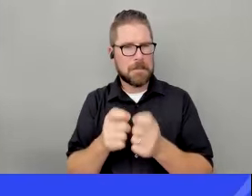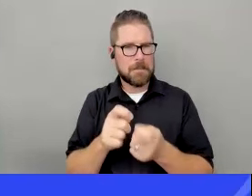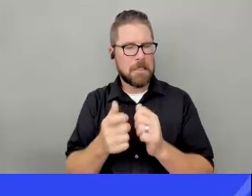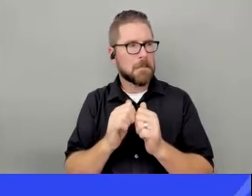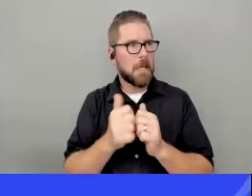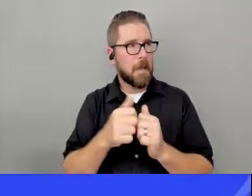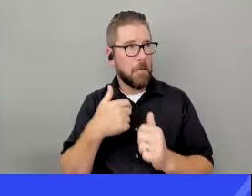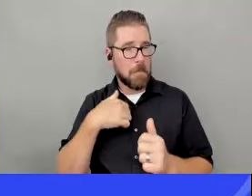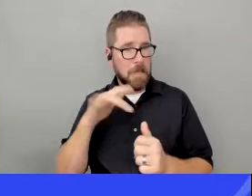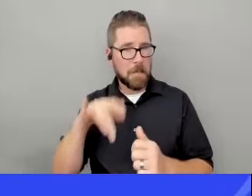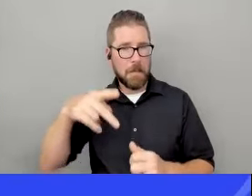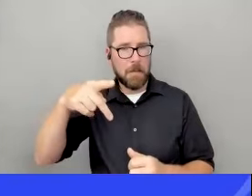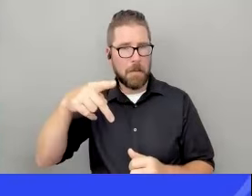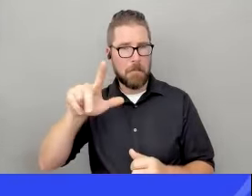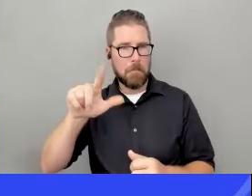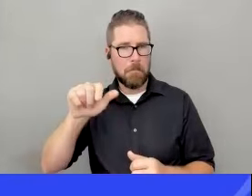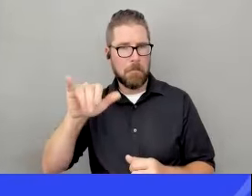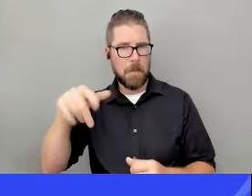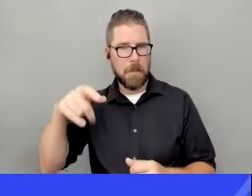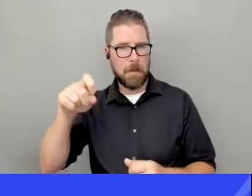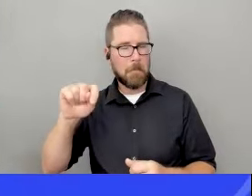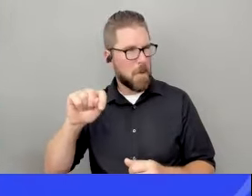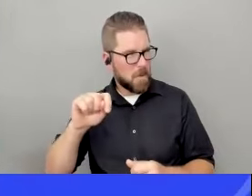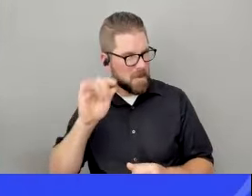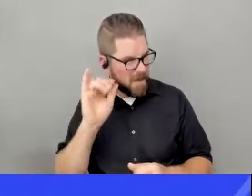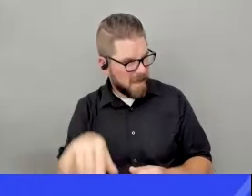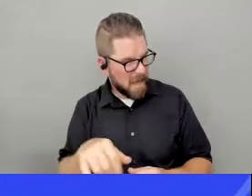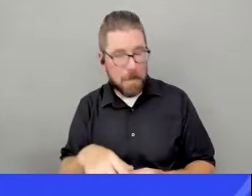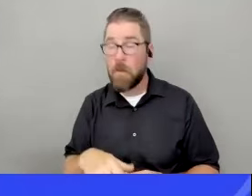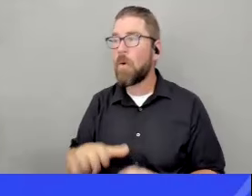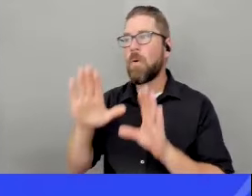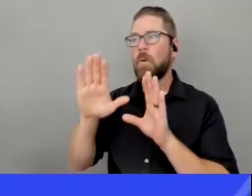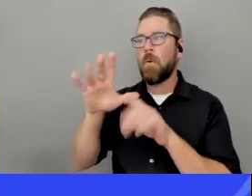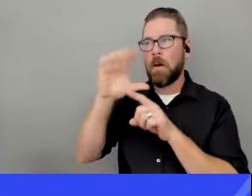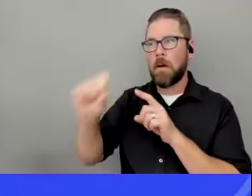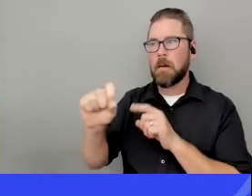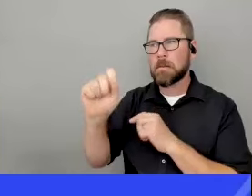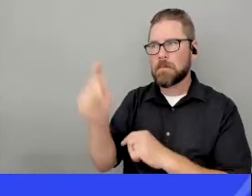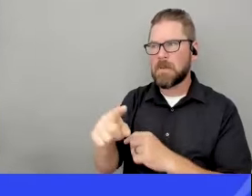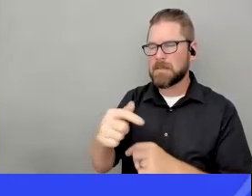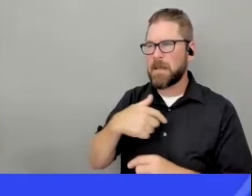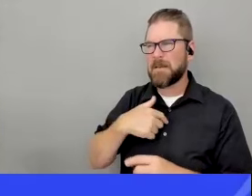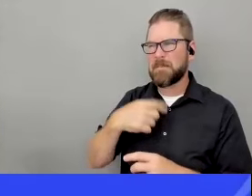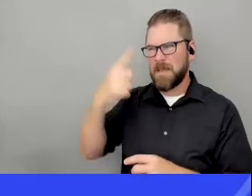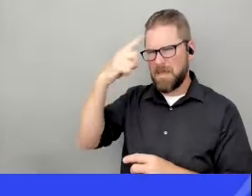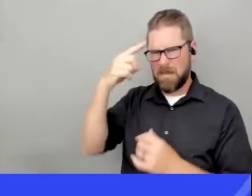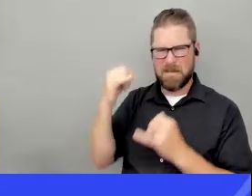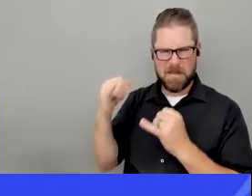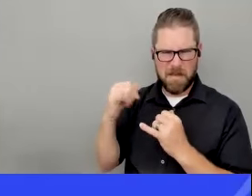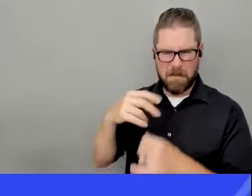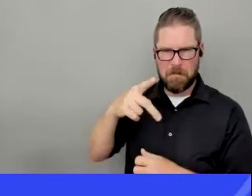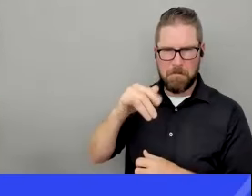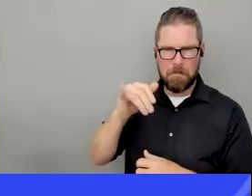question. So anytime I want to go to this, right? Because I thought that too. I'm like, how do I get in play post? I don't